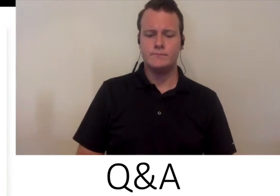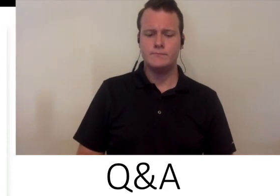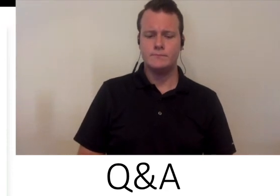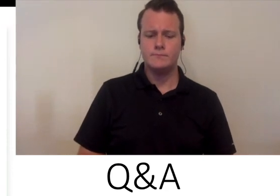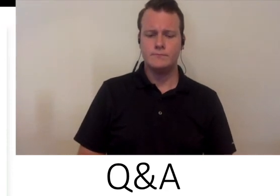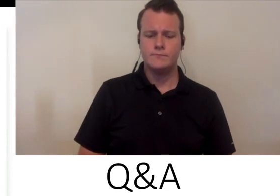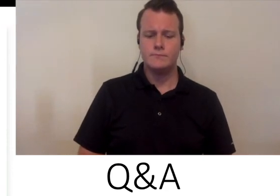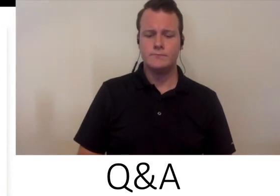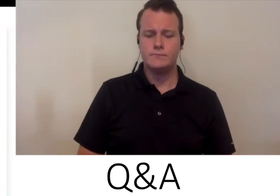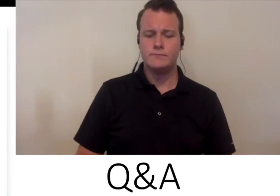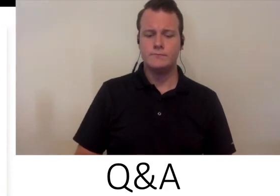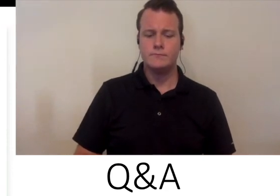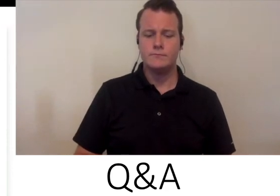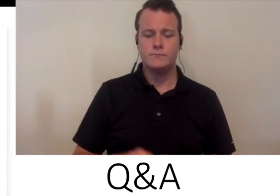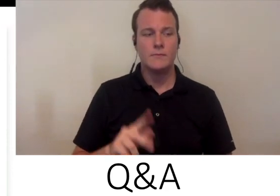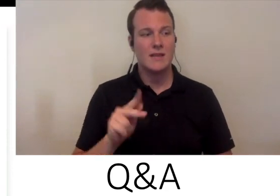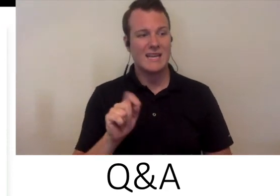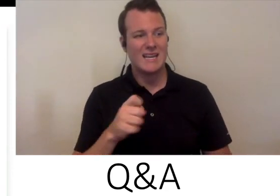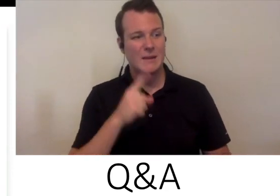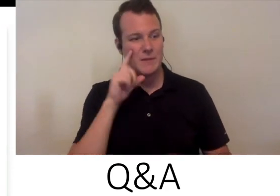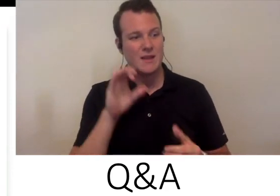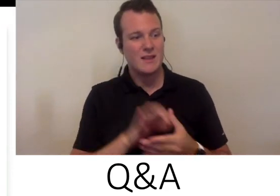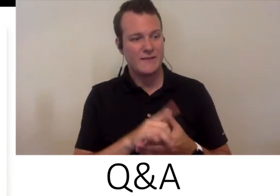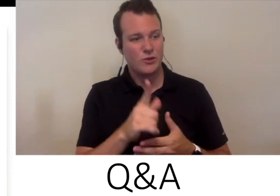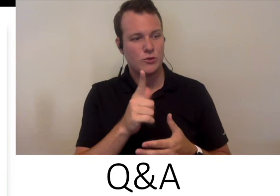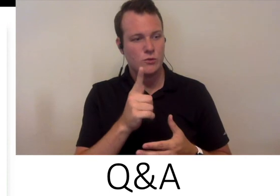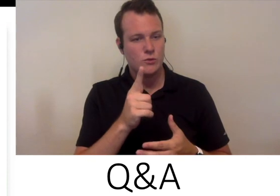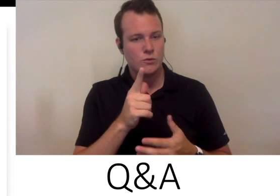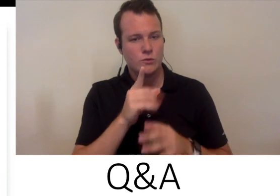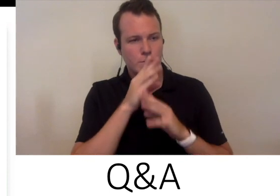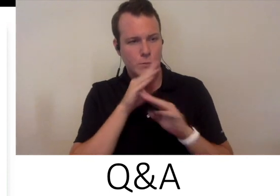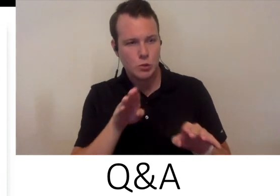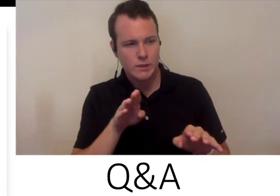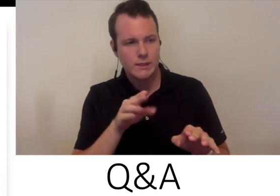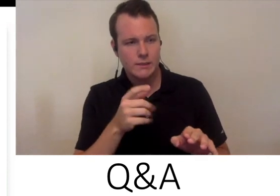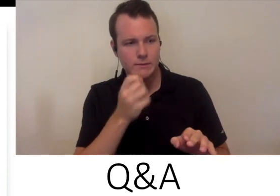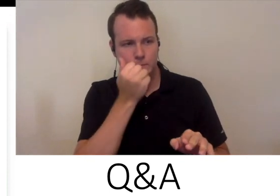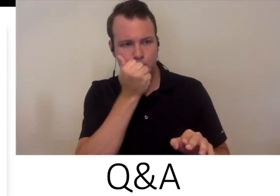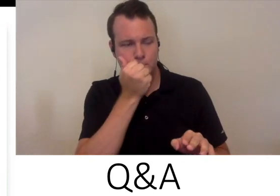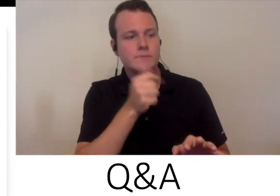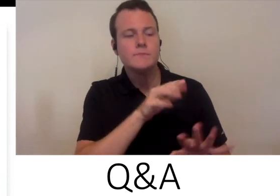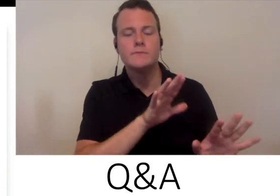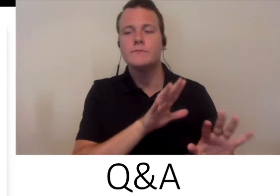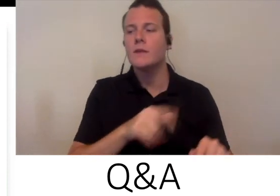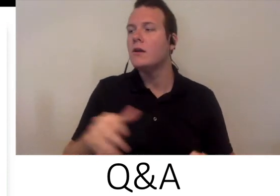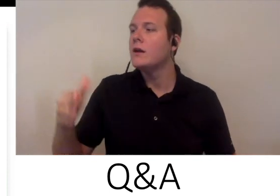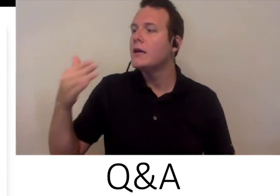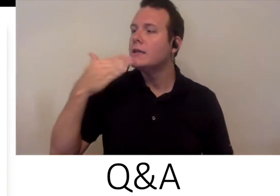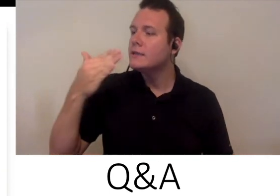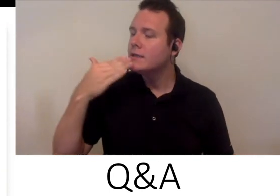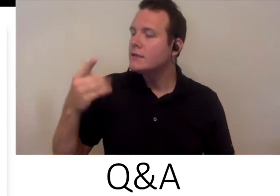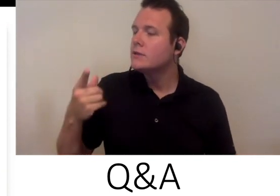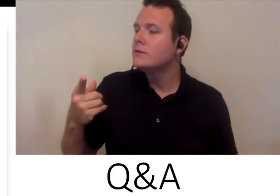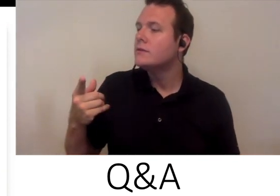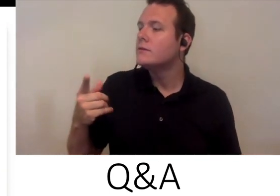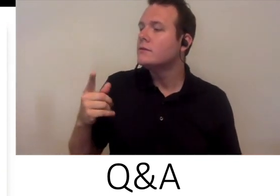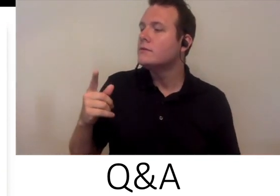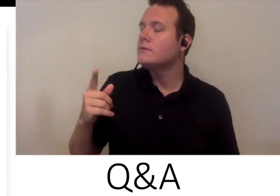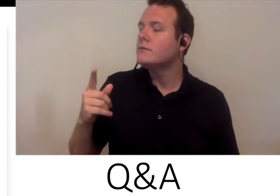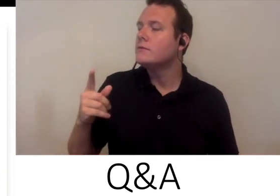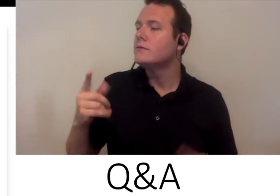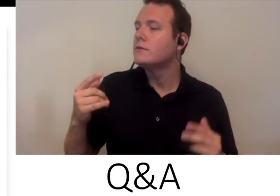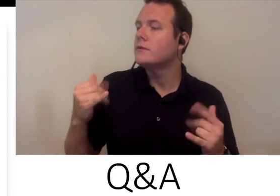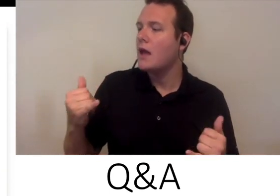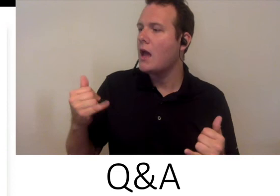Kate, I think you may be muted. This is Andrew. I appreciate it, Dr. Tedeschi. We'll take a few minutes for some